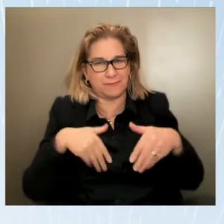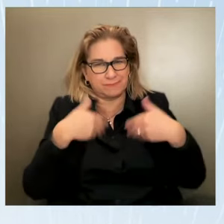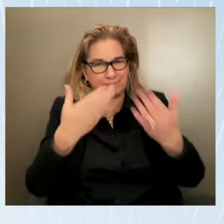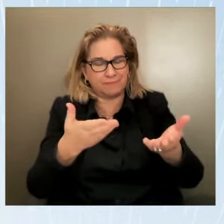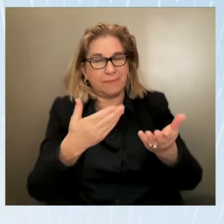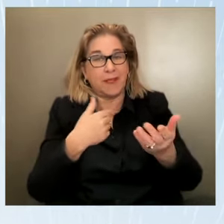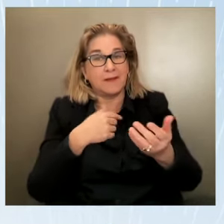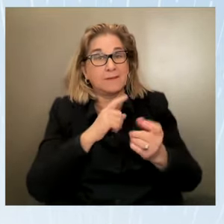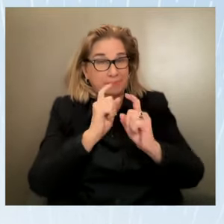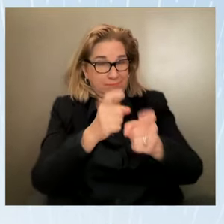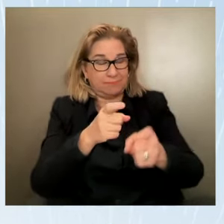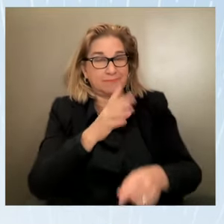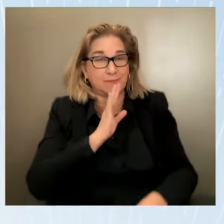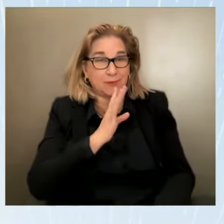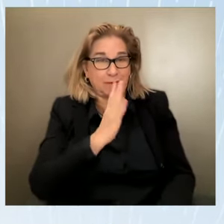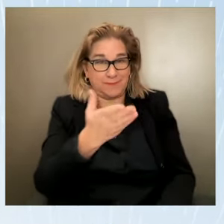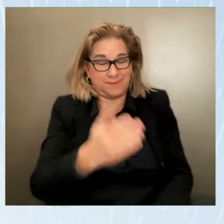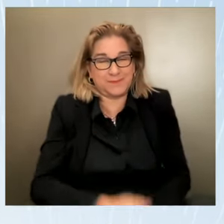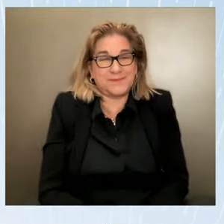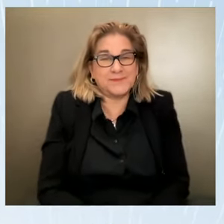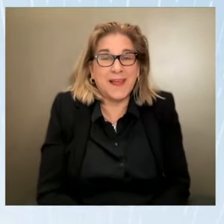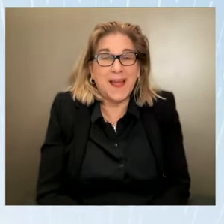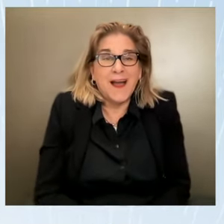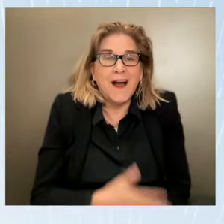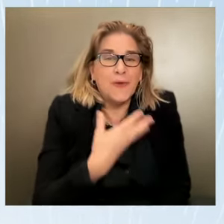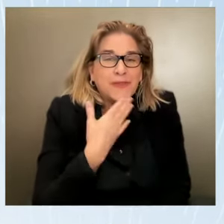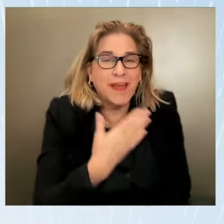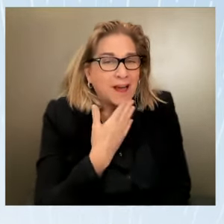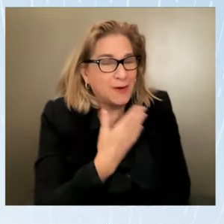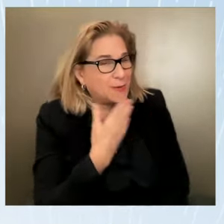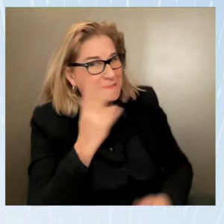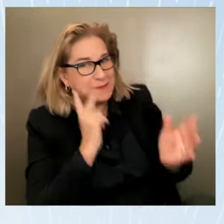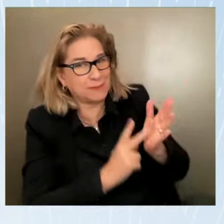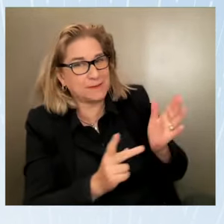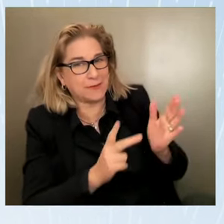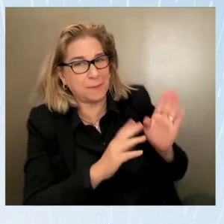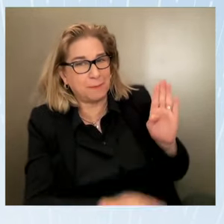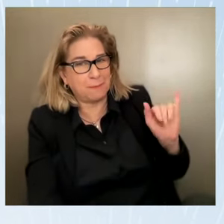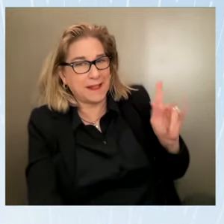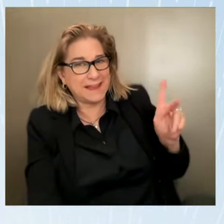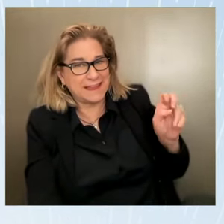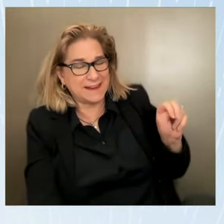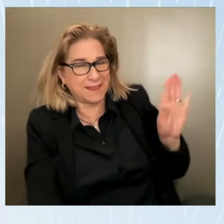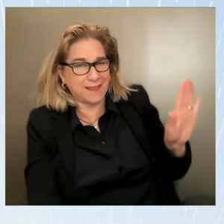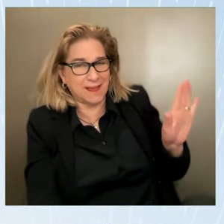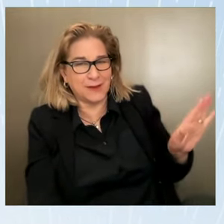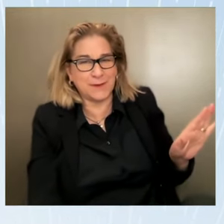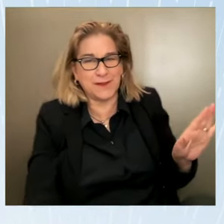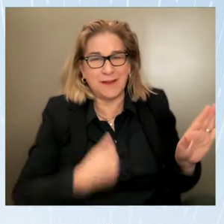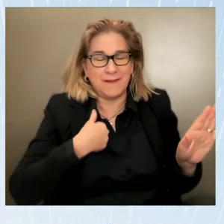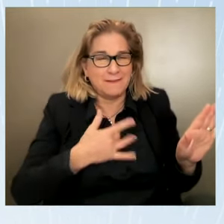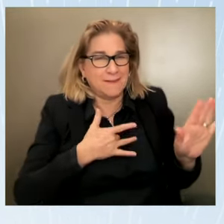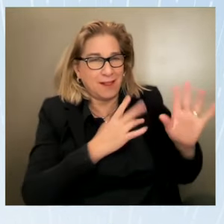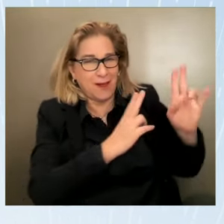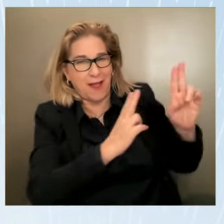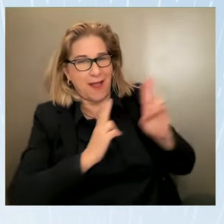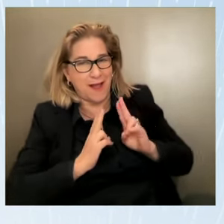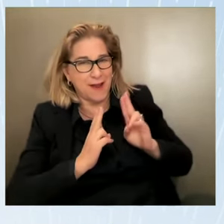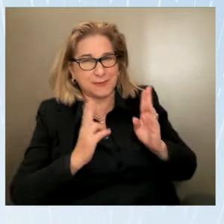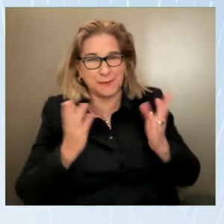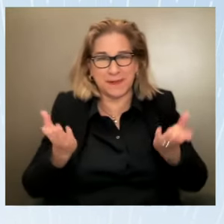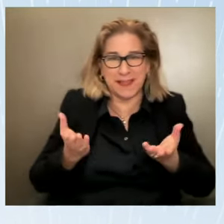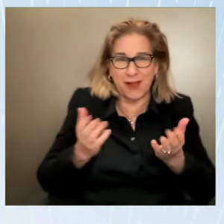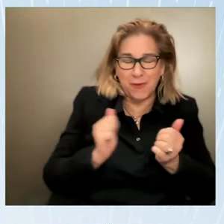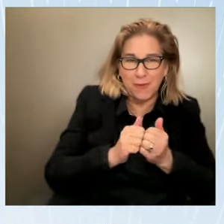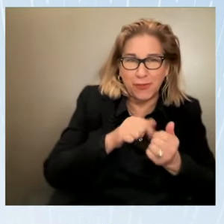Thank you, Secretary Blinken. It is a privilege to be in the presence of such distinguished leaders and extraordinary advocates in the fight